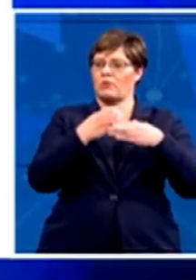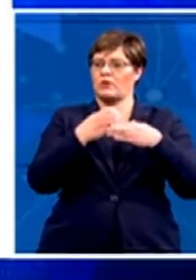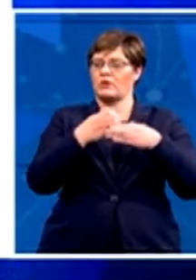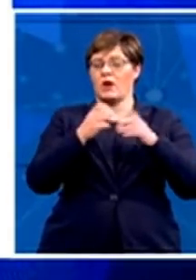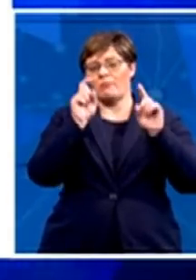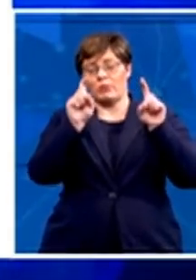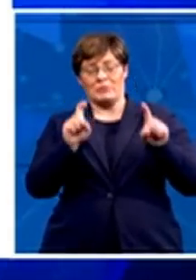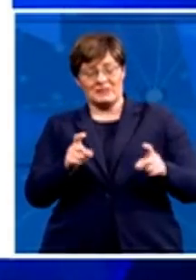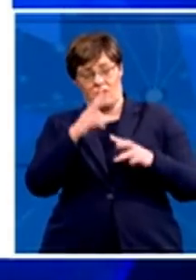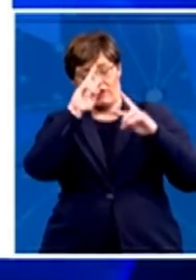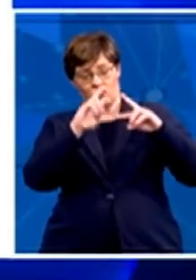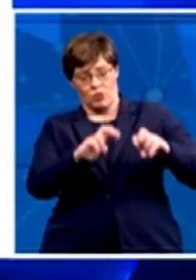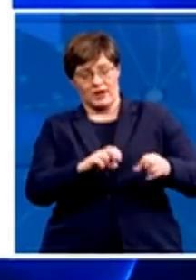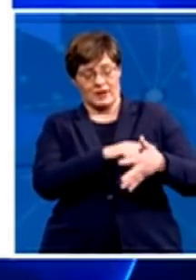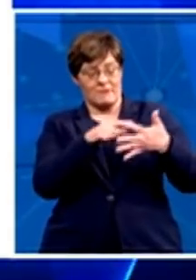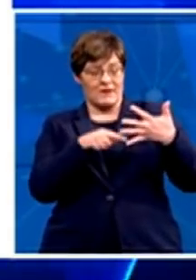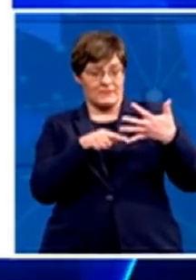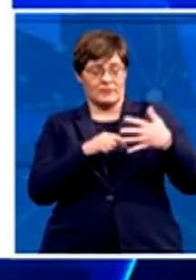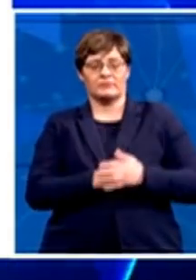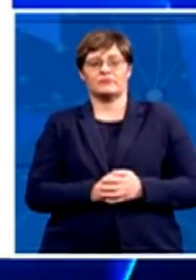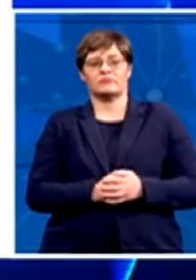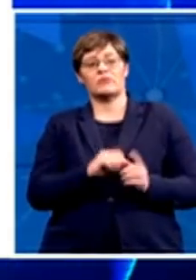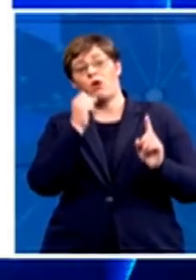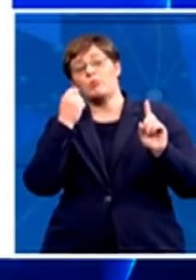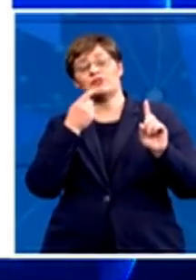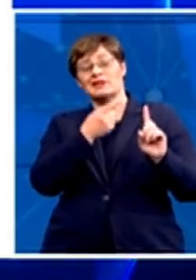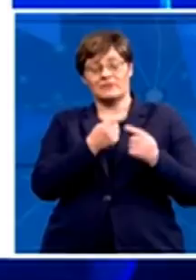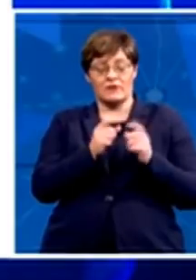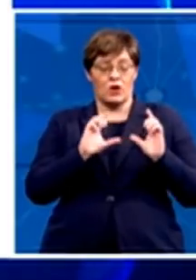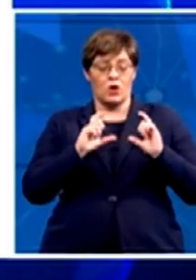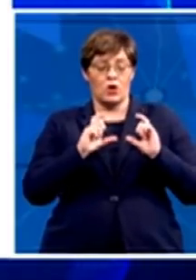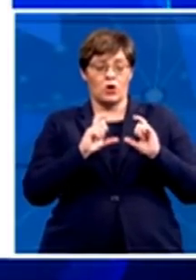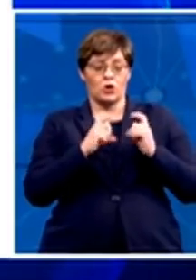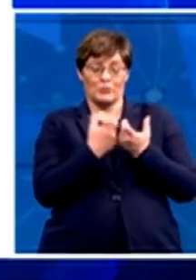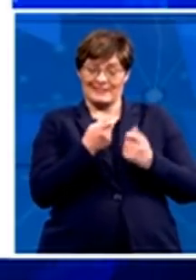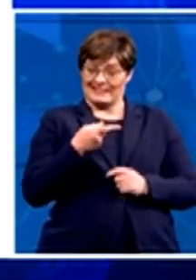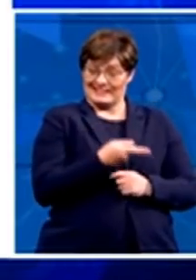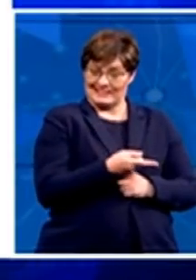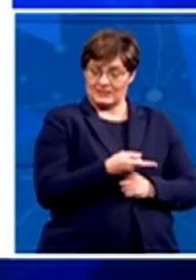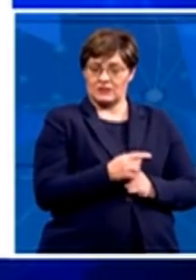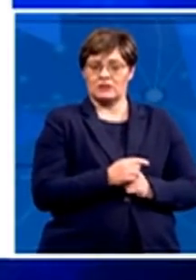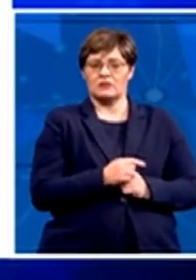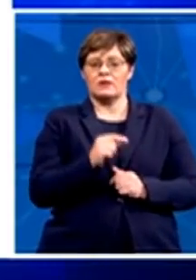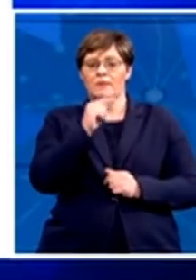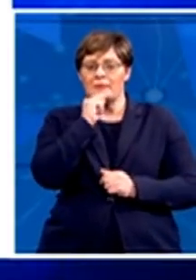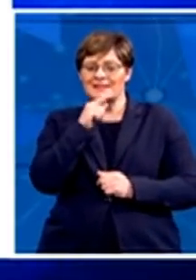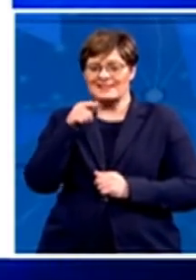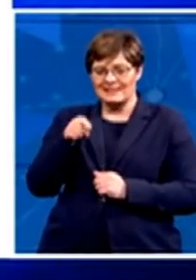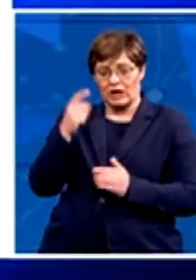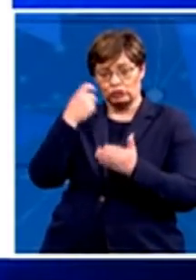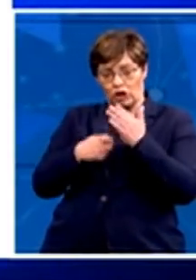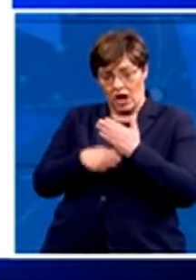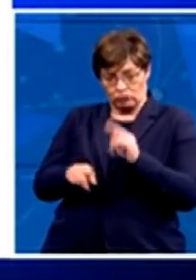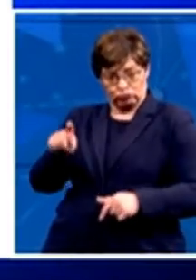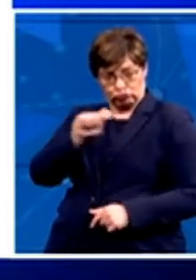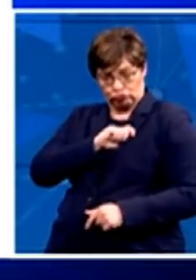objective of this committee process is to establish the veracity of the charges by determining whether the PP